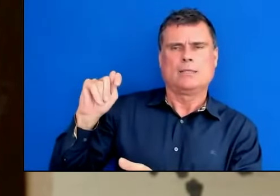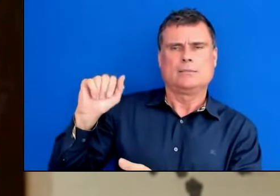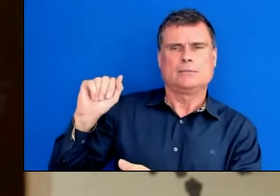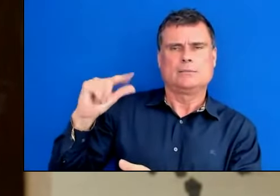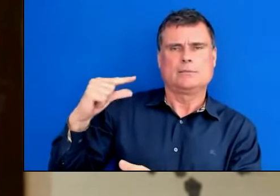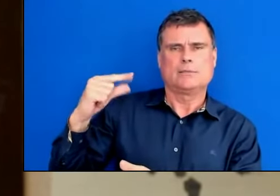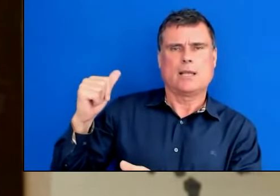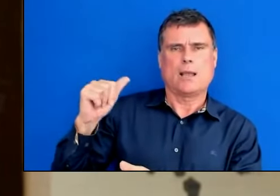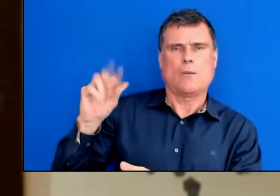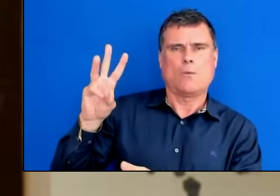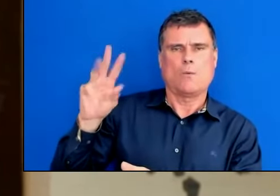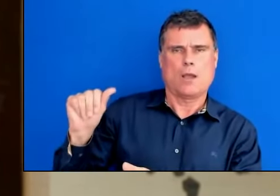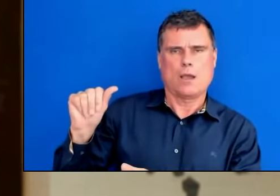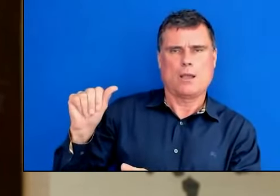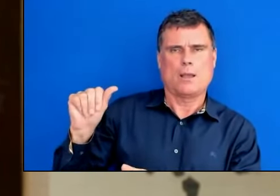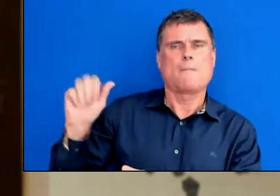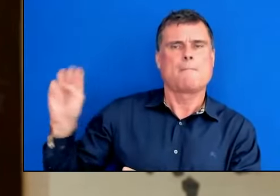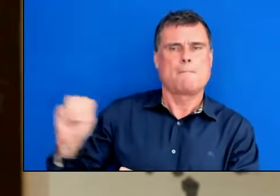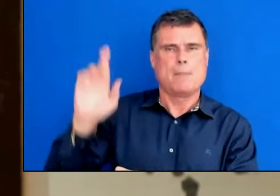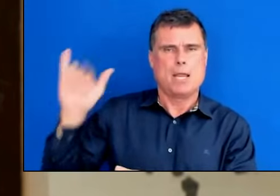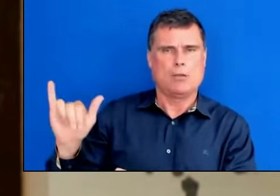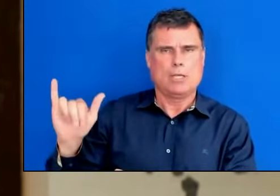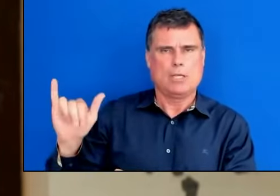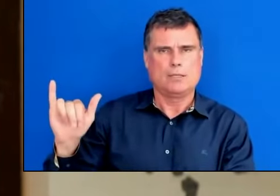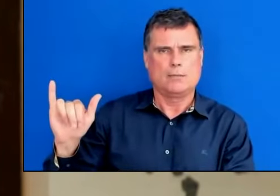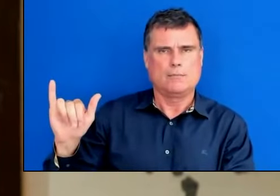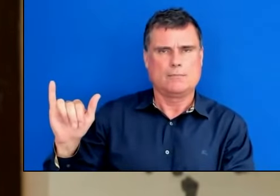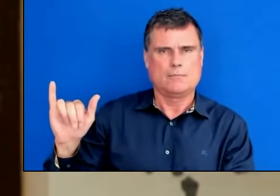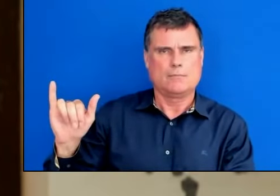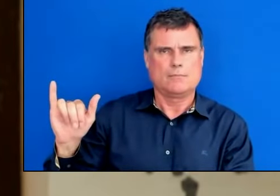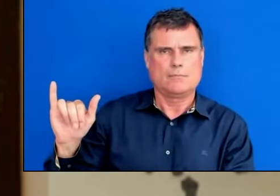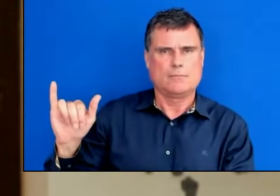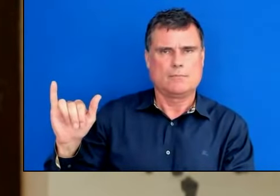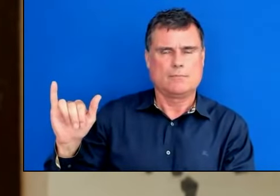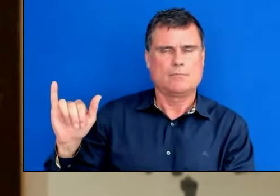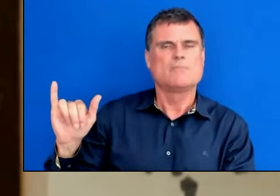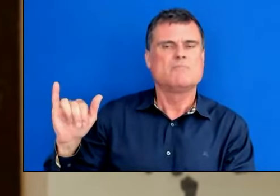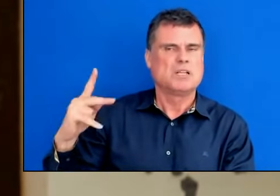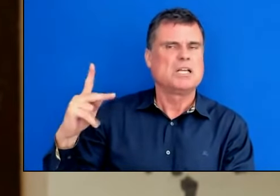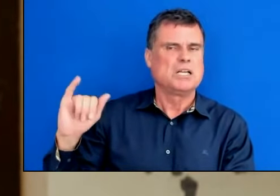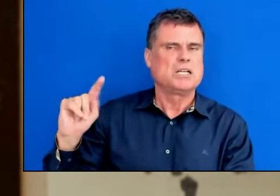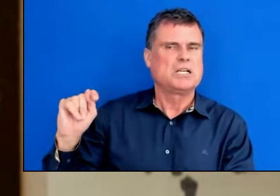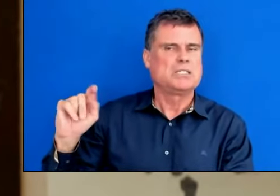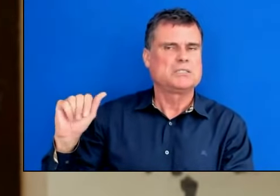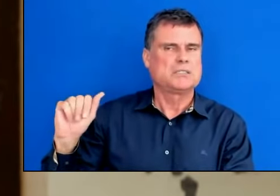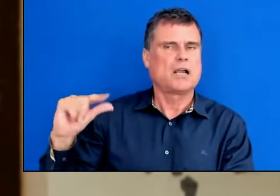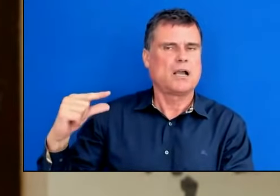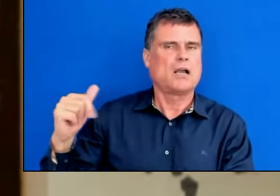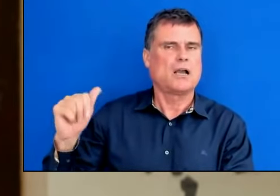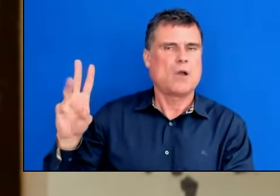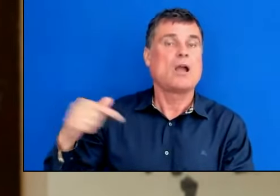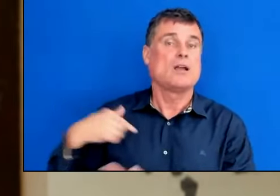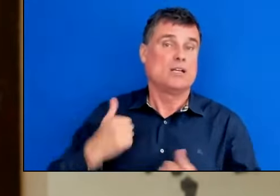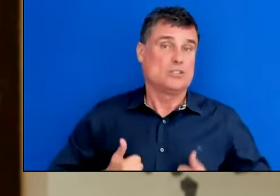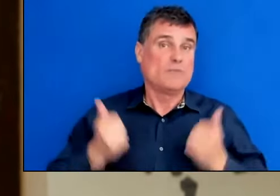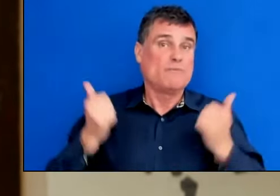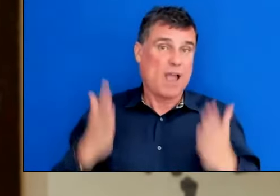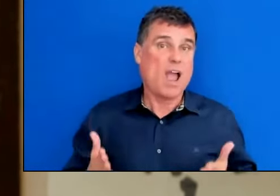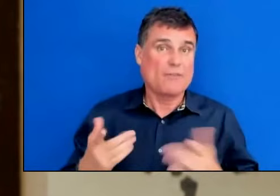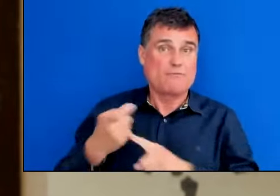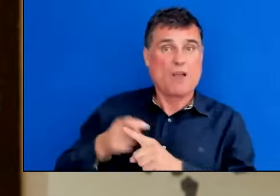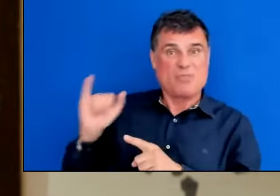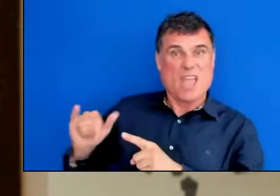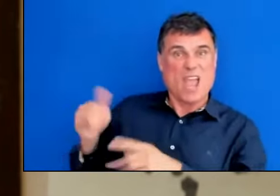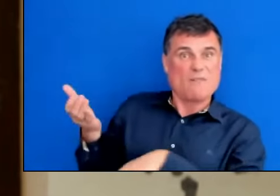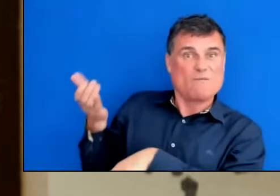Mary Murakami Kitagawa, one of the few survivors of the incarceration. I